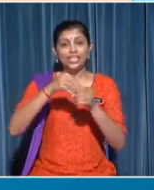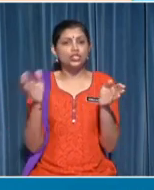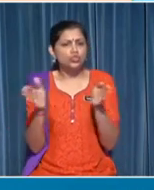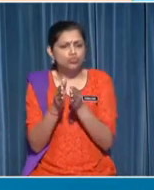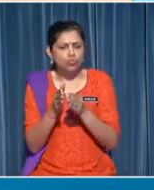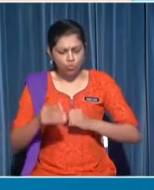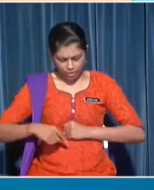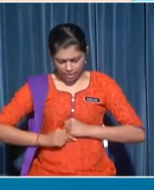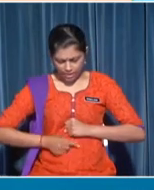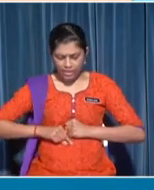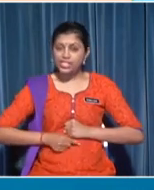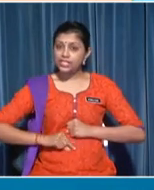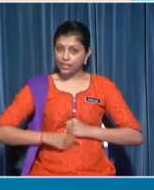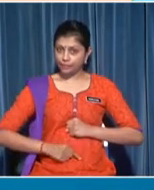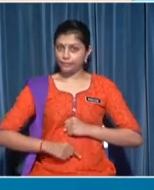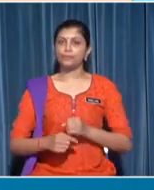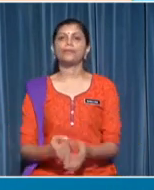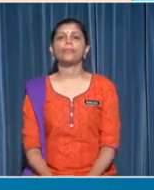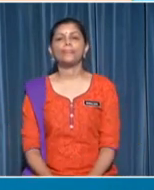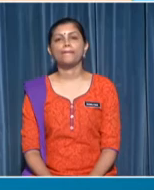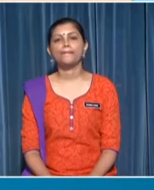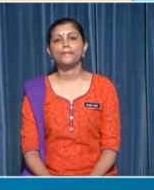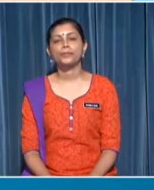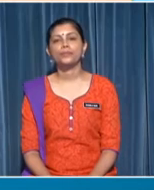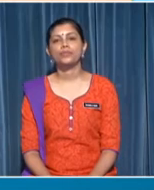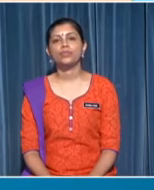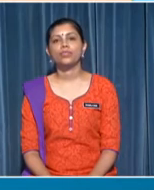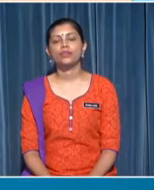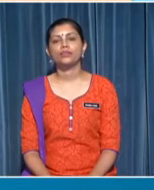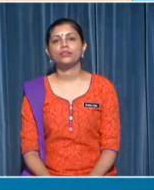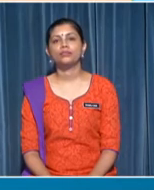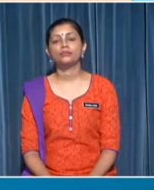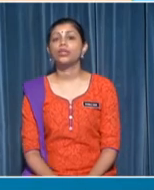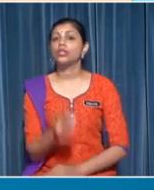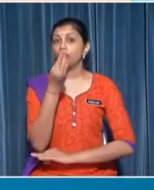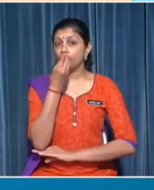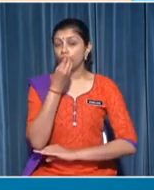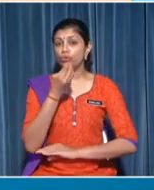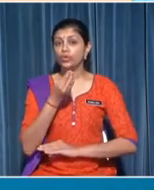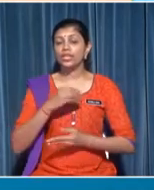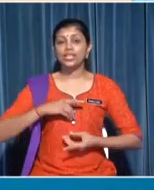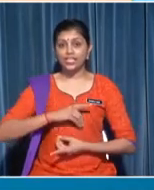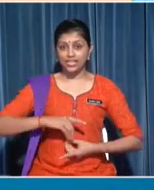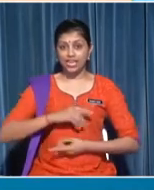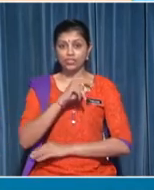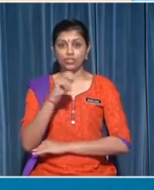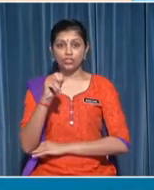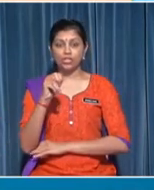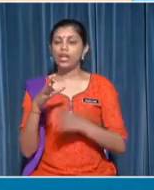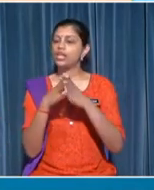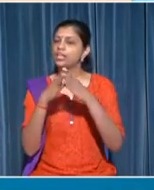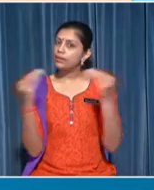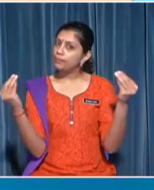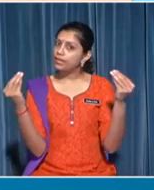Now, what we need to understand is food digestion is completed in the small